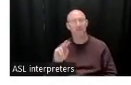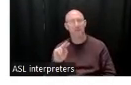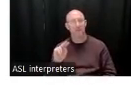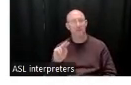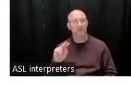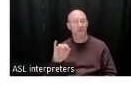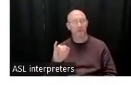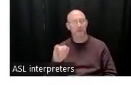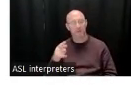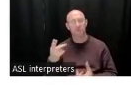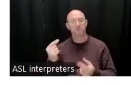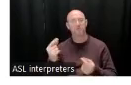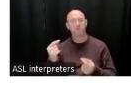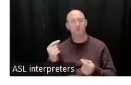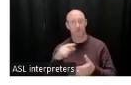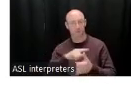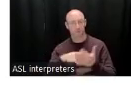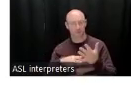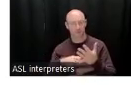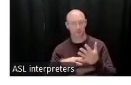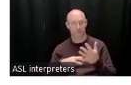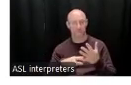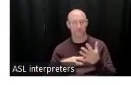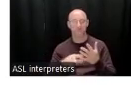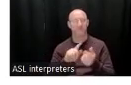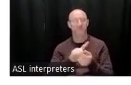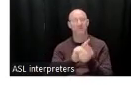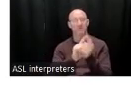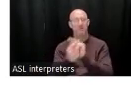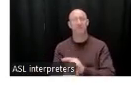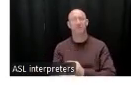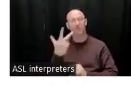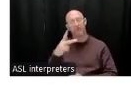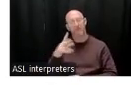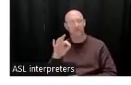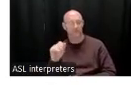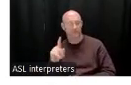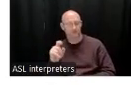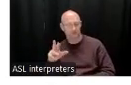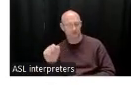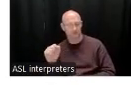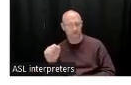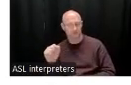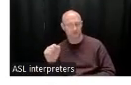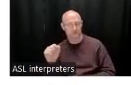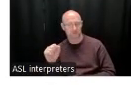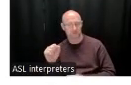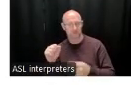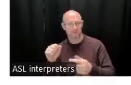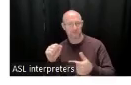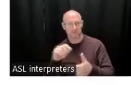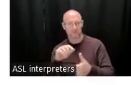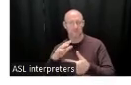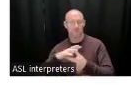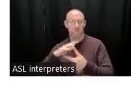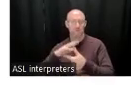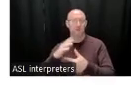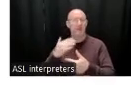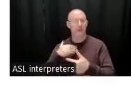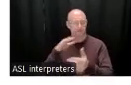those 5 criteria into 3 factors, and only the first 2 of those factors receive a numerical